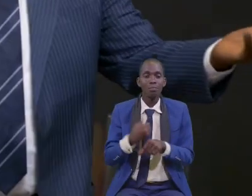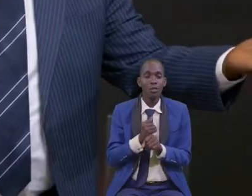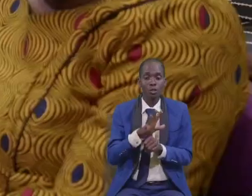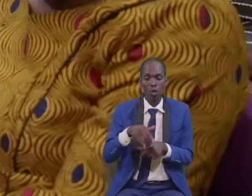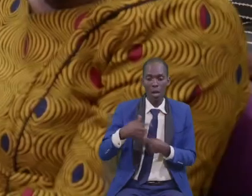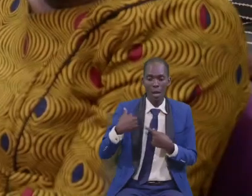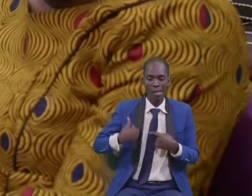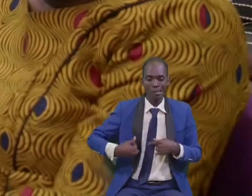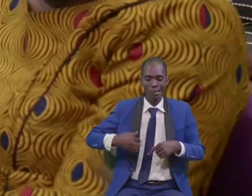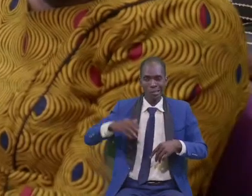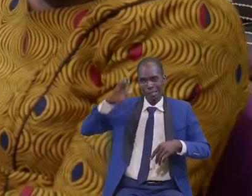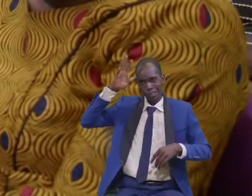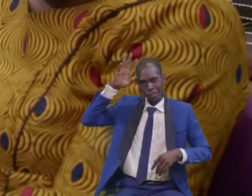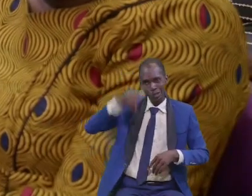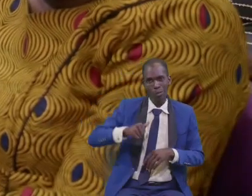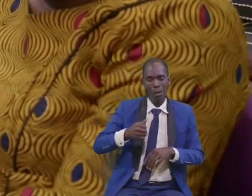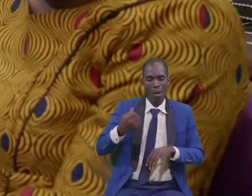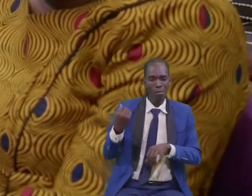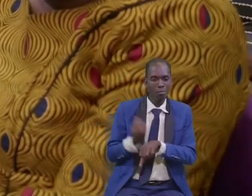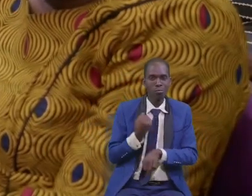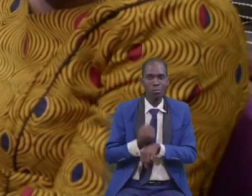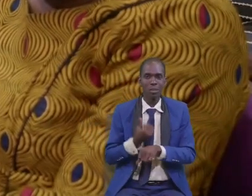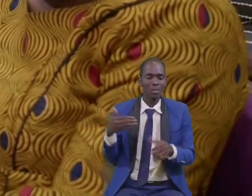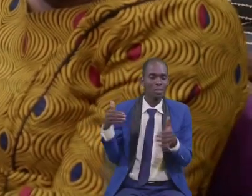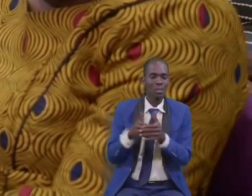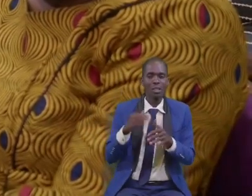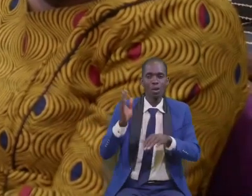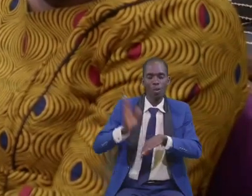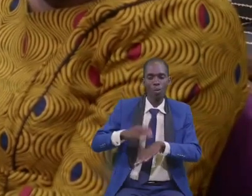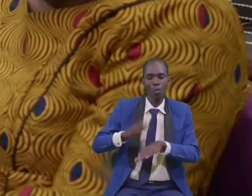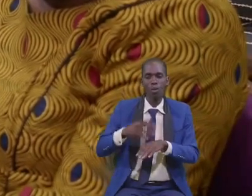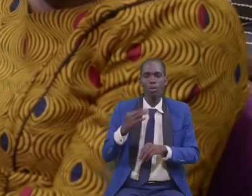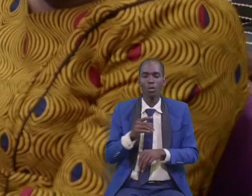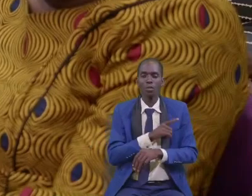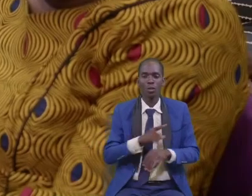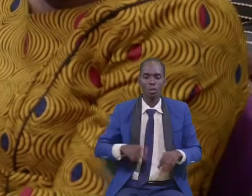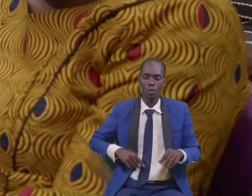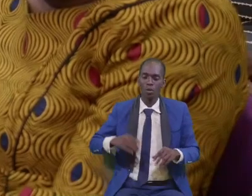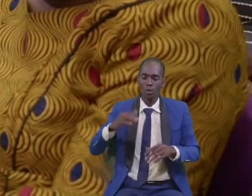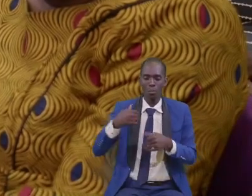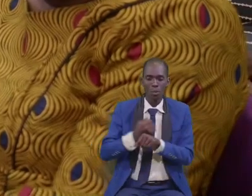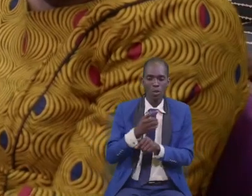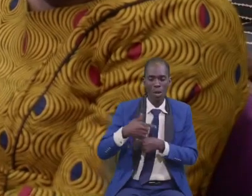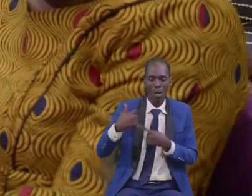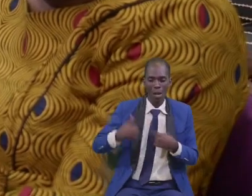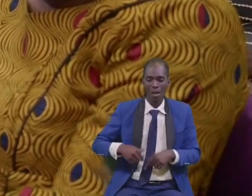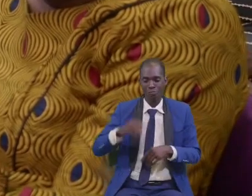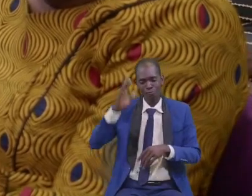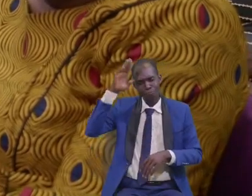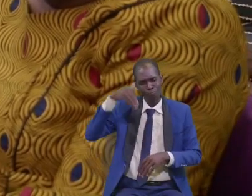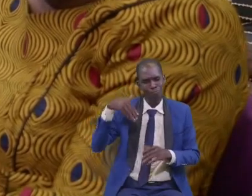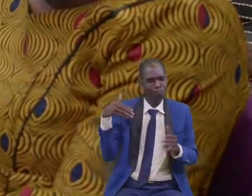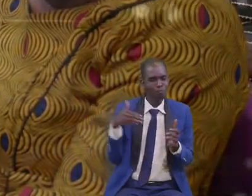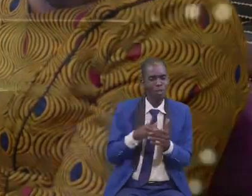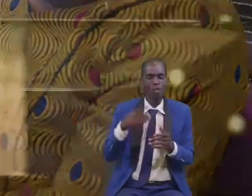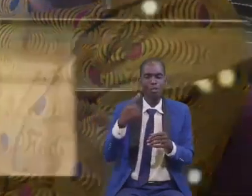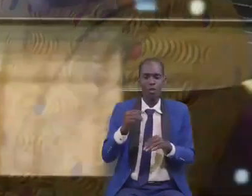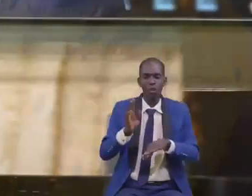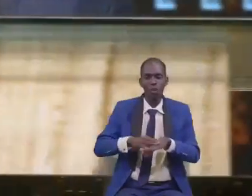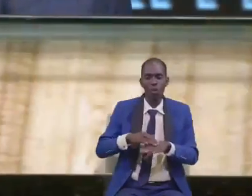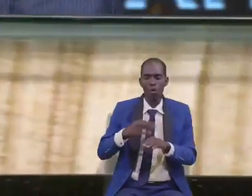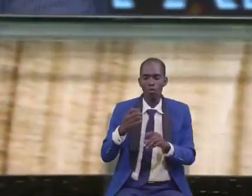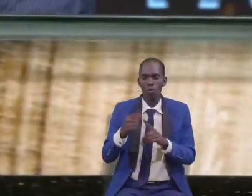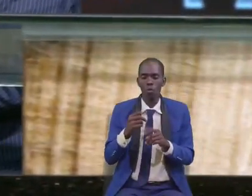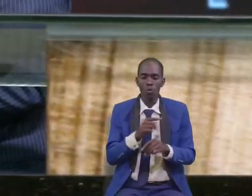even forget all the warnings you have heard. You forget all the words of God that you have heard. You forget all